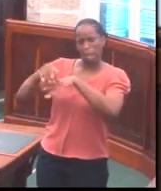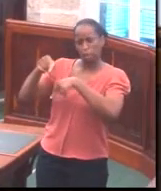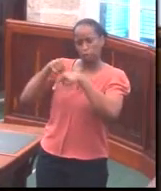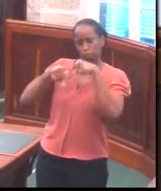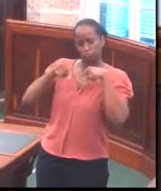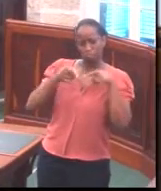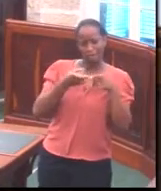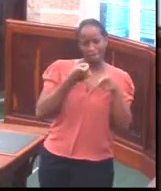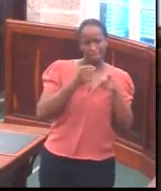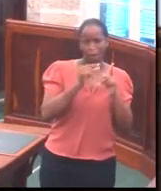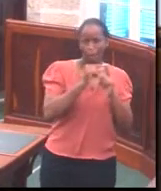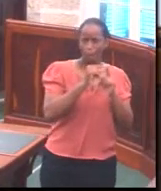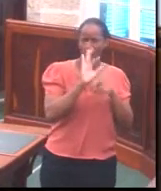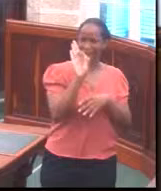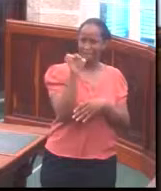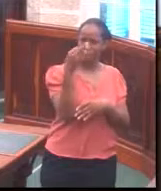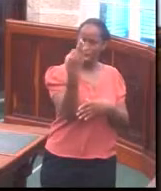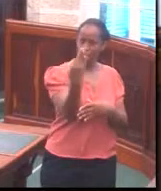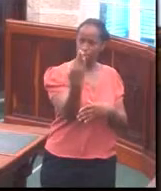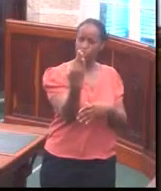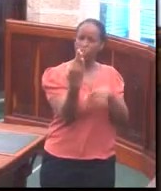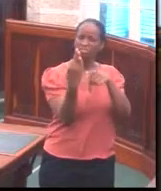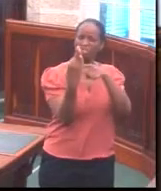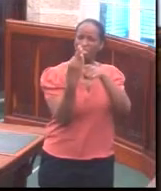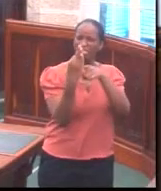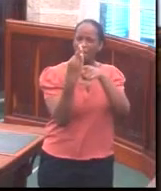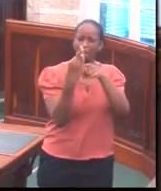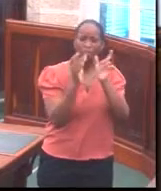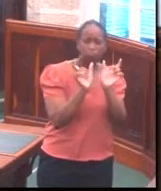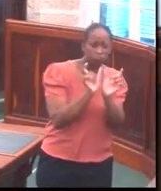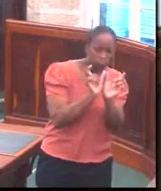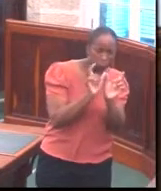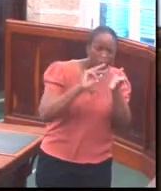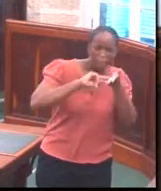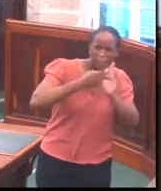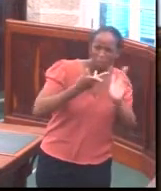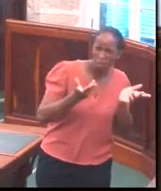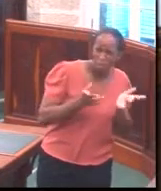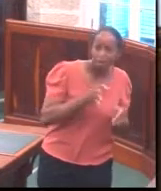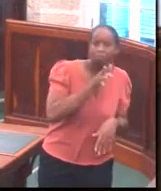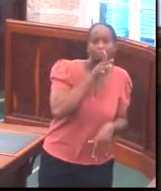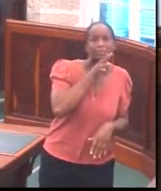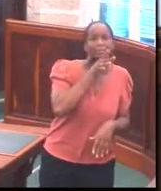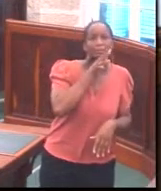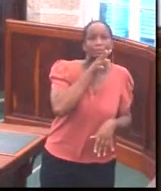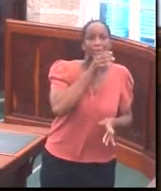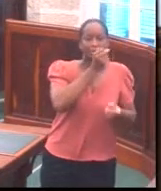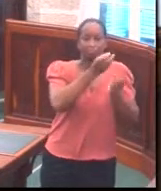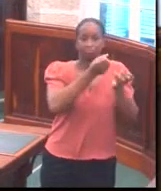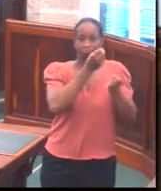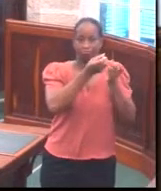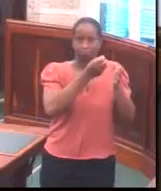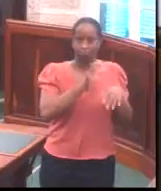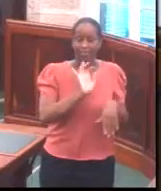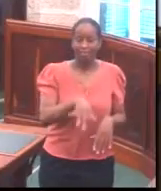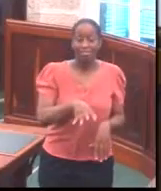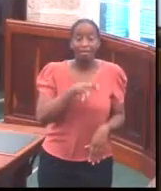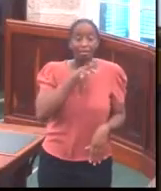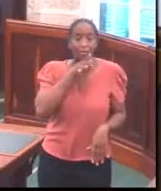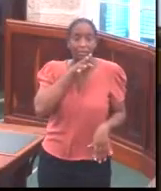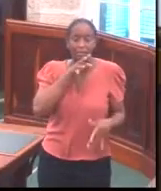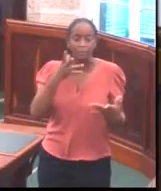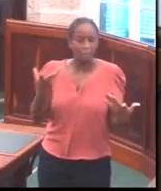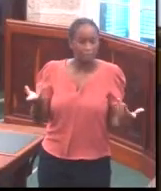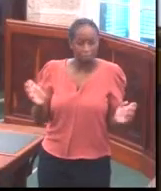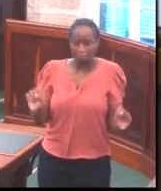is that it is a place of free speech, and that all matters that pertain to the rights, interests, and entitlements